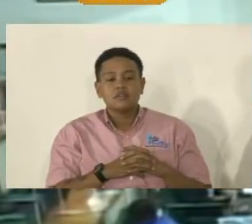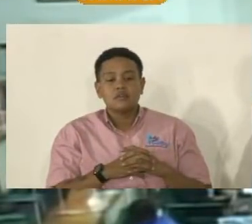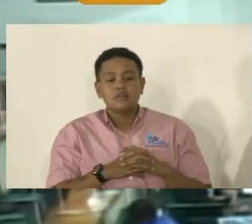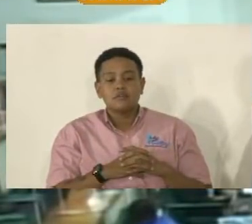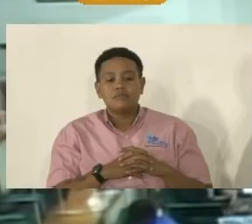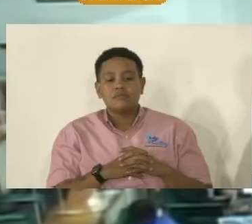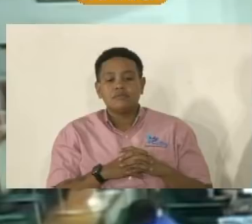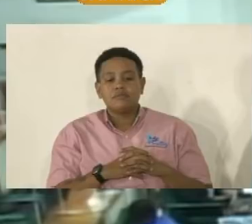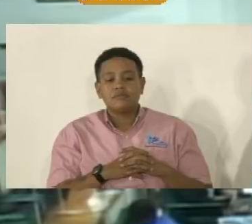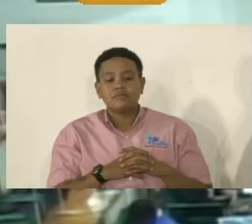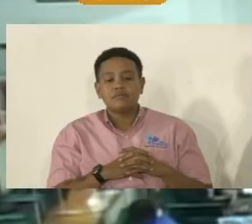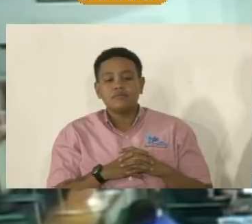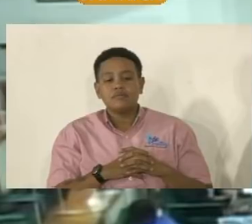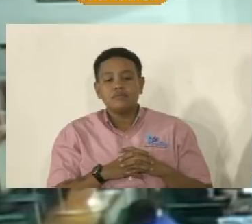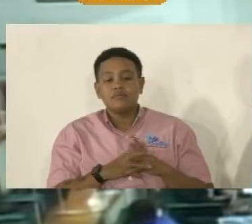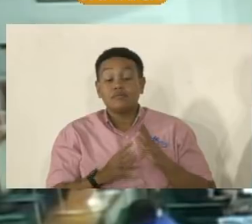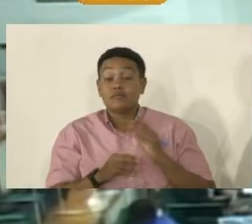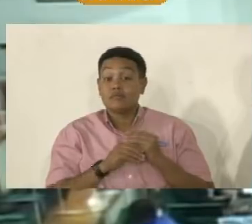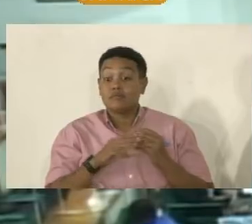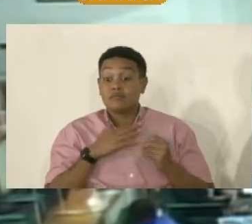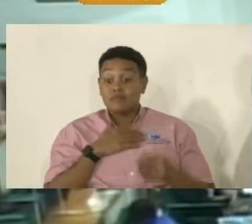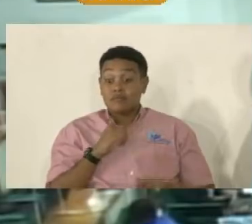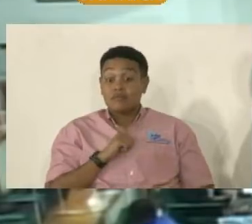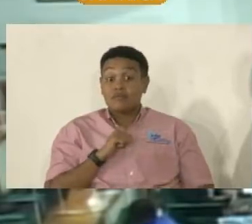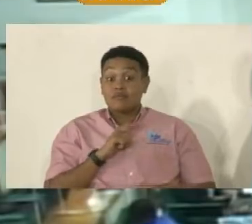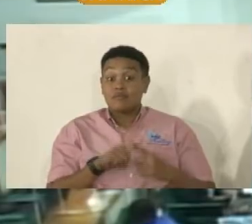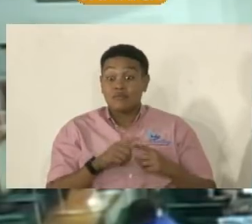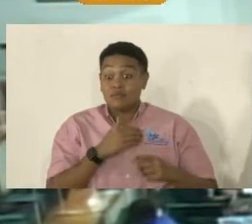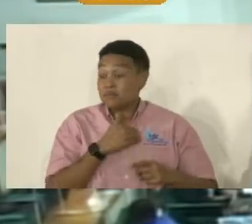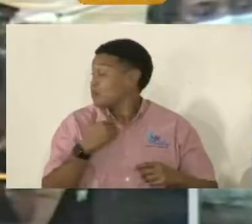add mine and my colleagues'